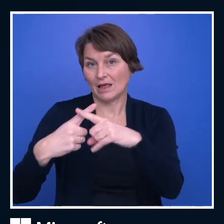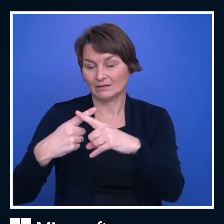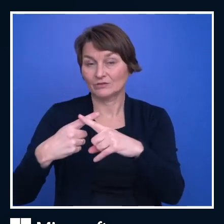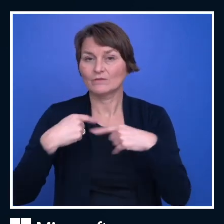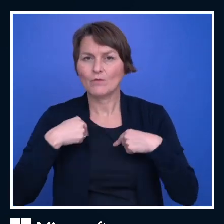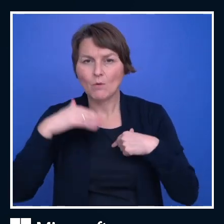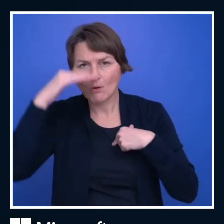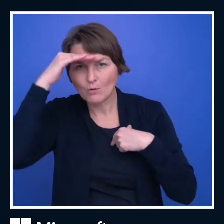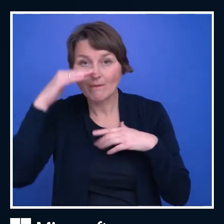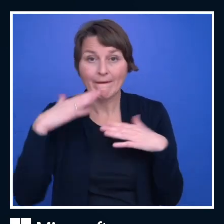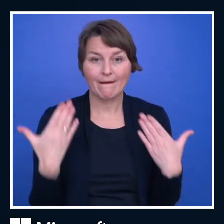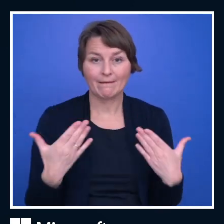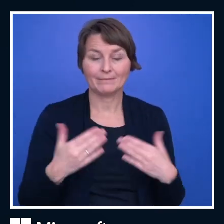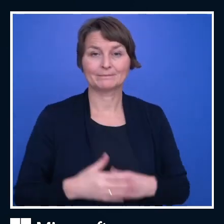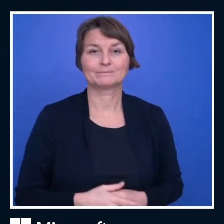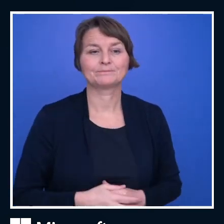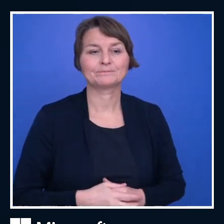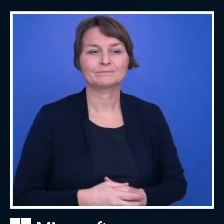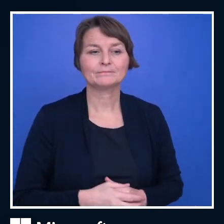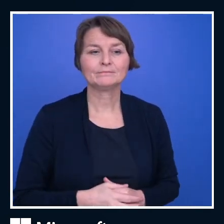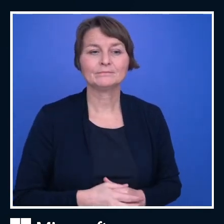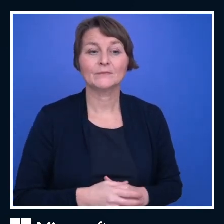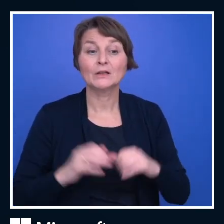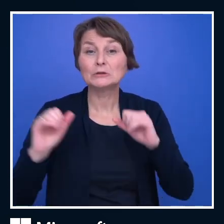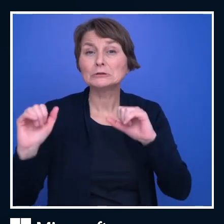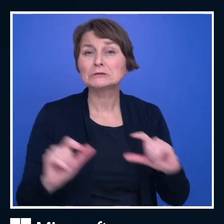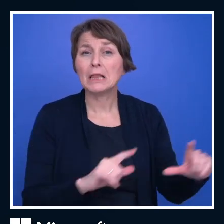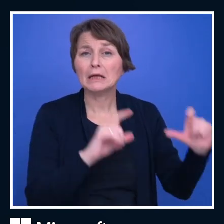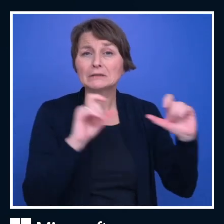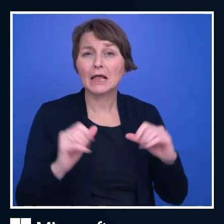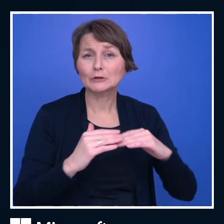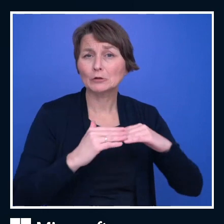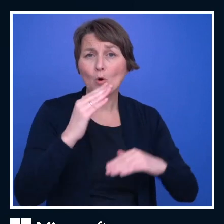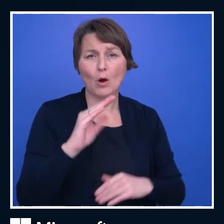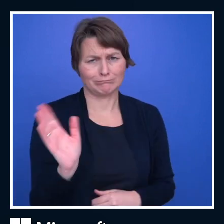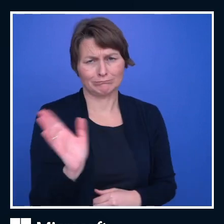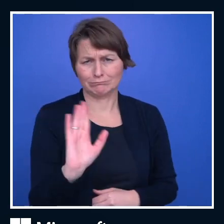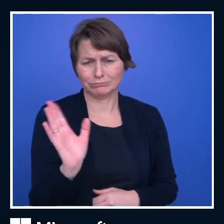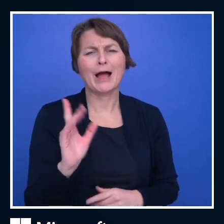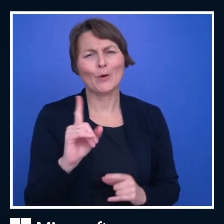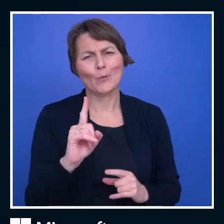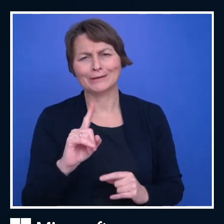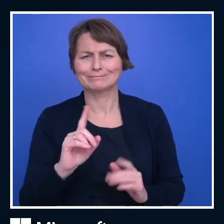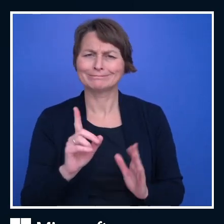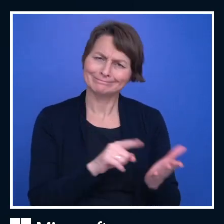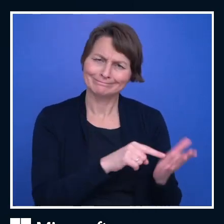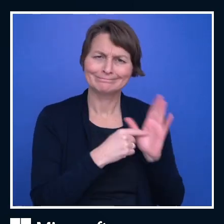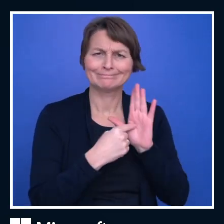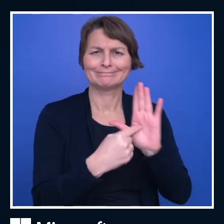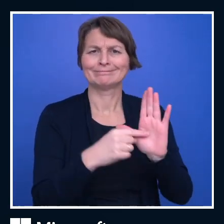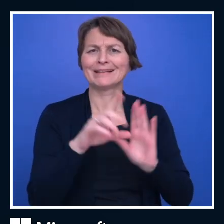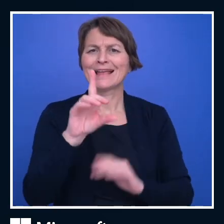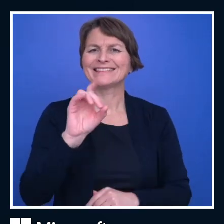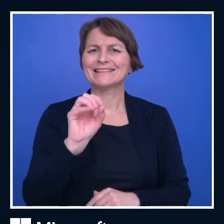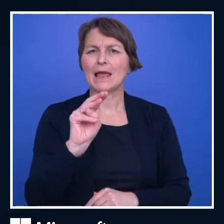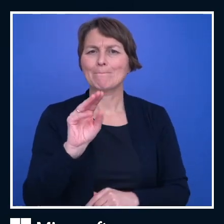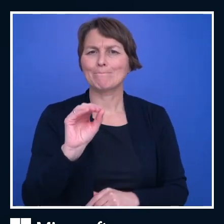of slides, so because I want to go straight in some demos and actually show how you can do it